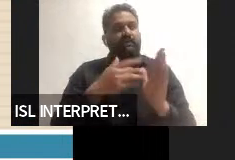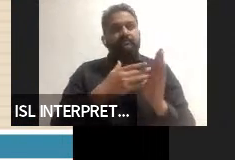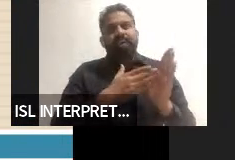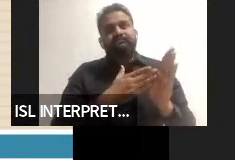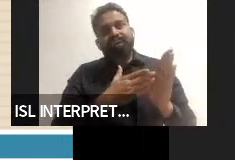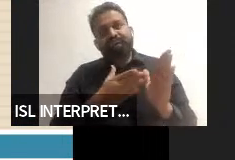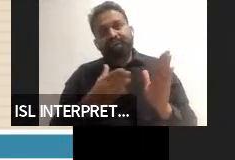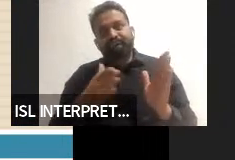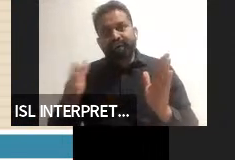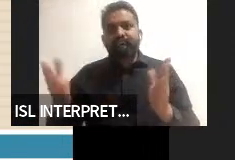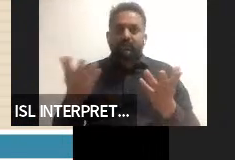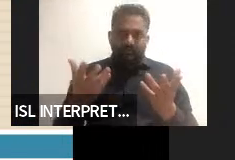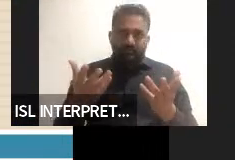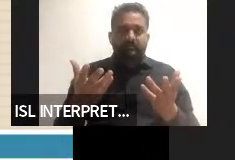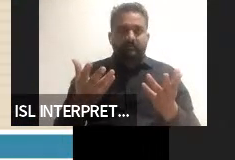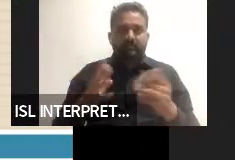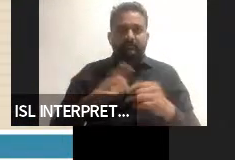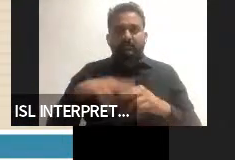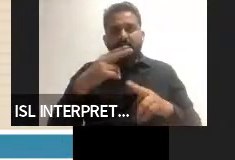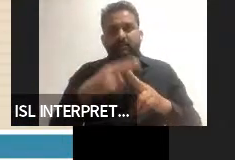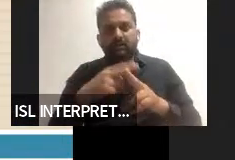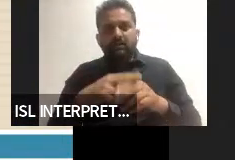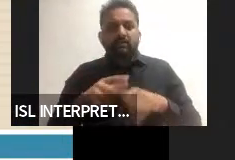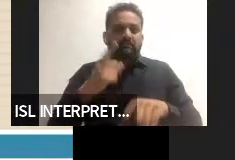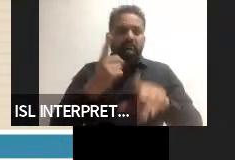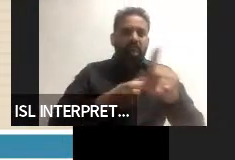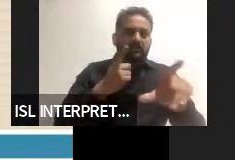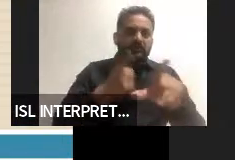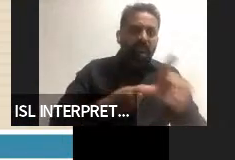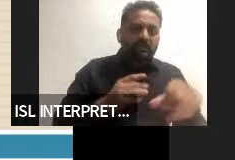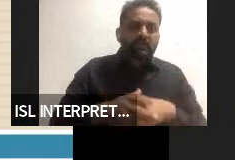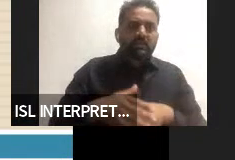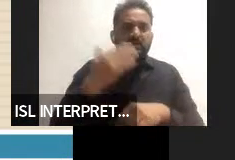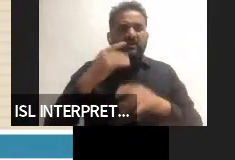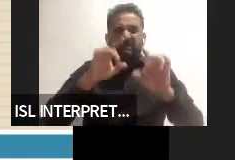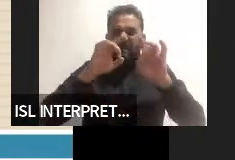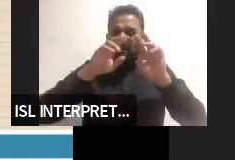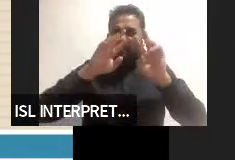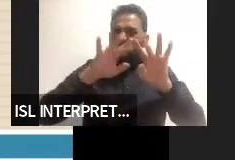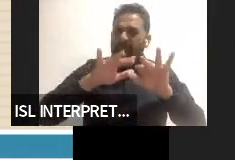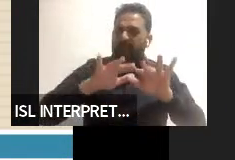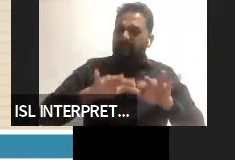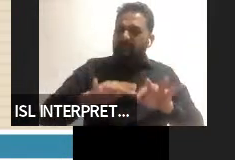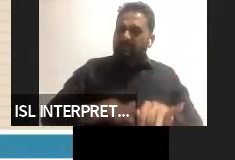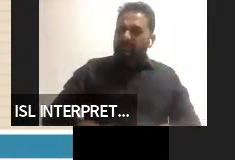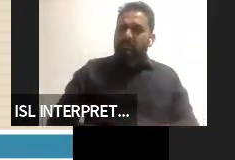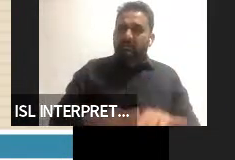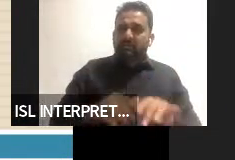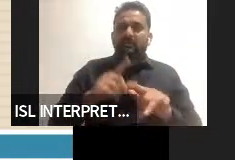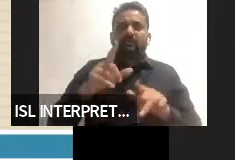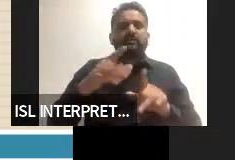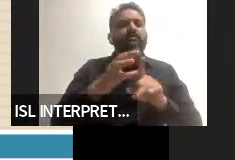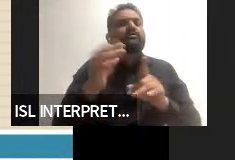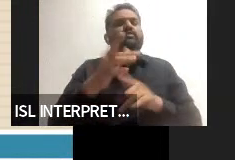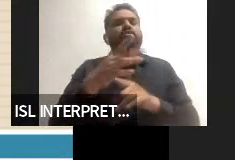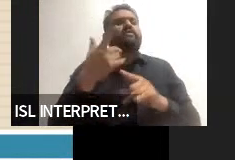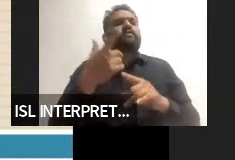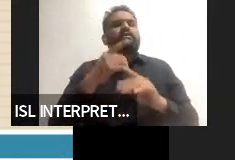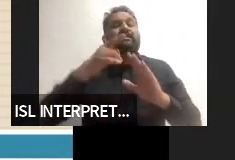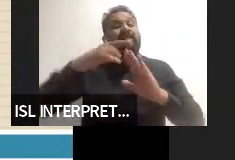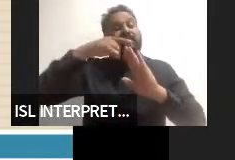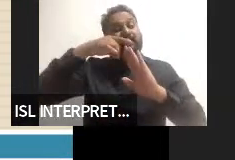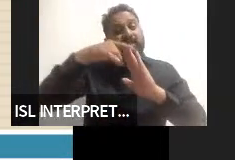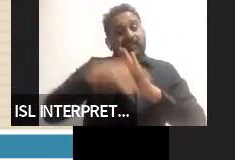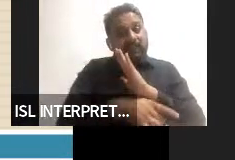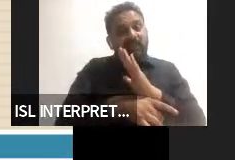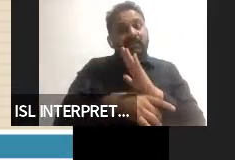very long, court name and year, everything is there, full citation is there, then what you need to do, give a brief abbreviation of